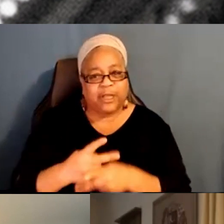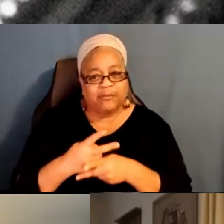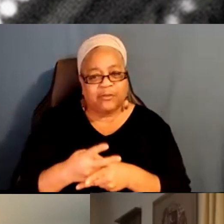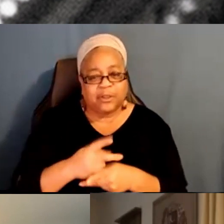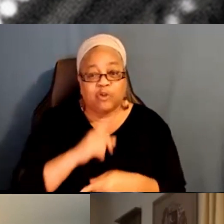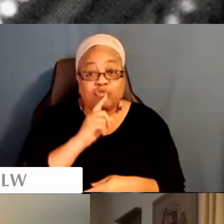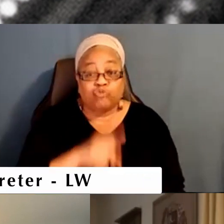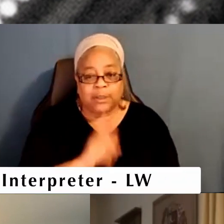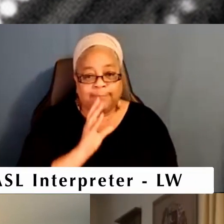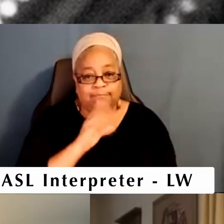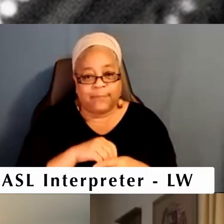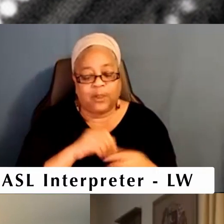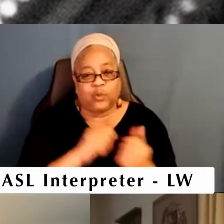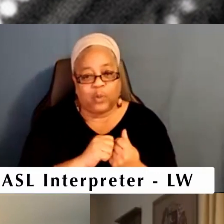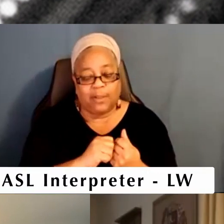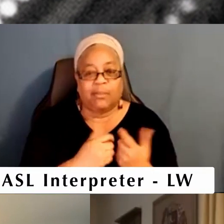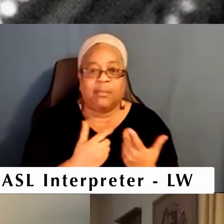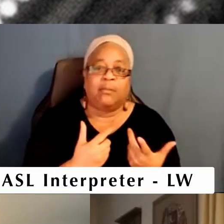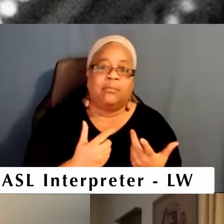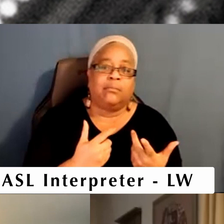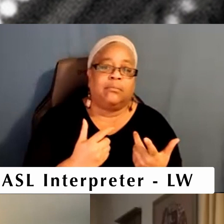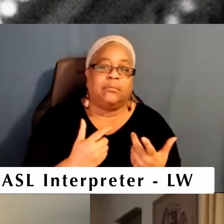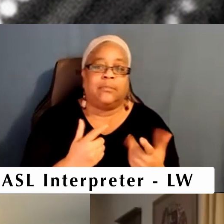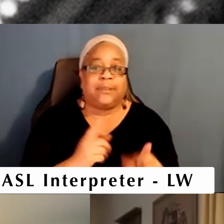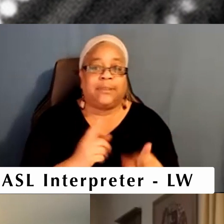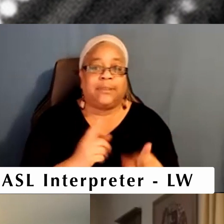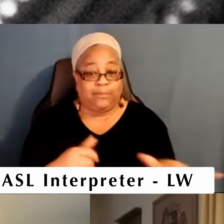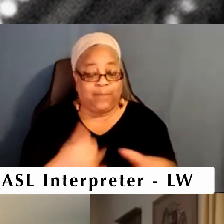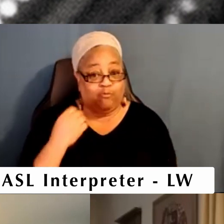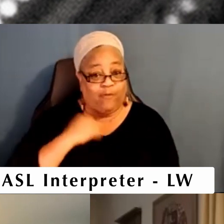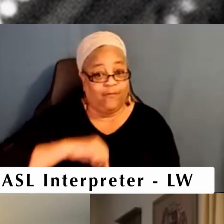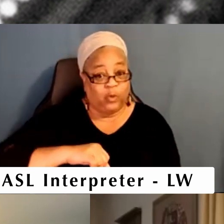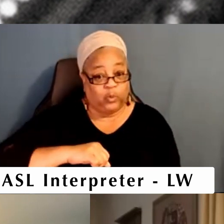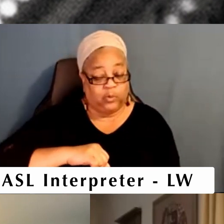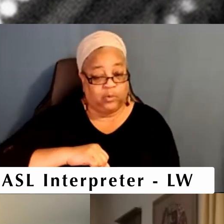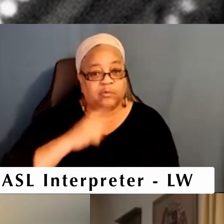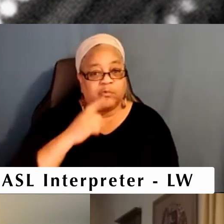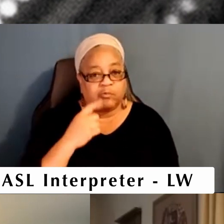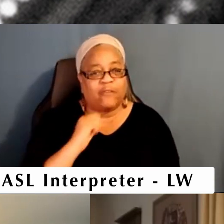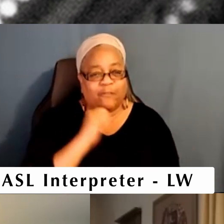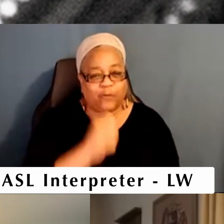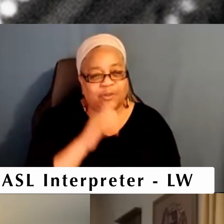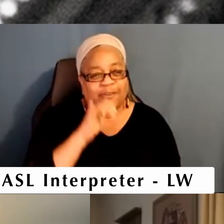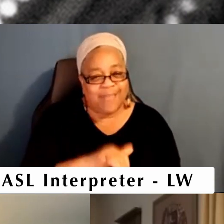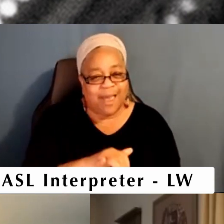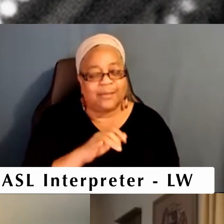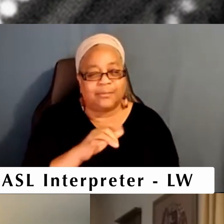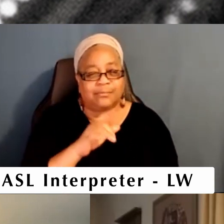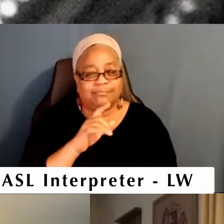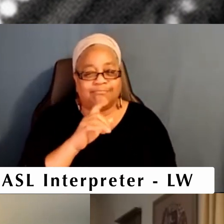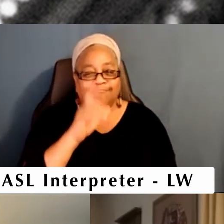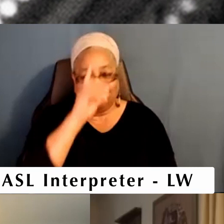dialectical or dialogic reversal or refusal of that iconography, and an